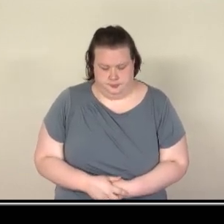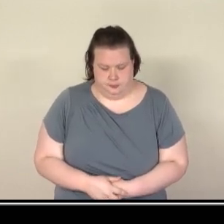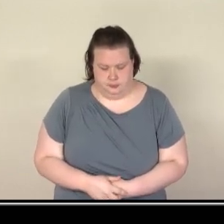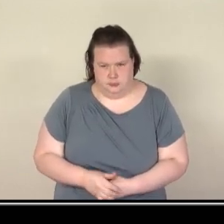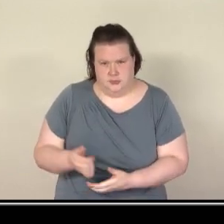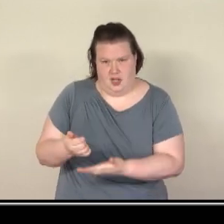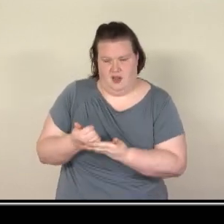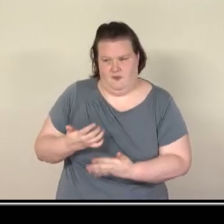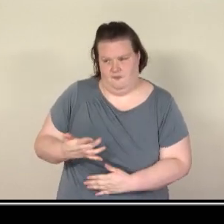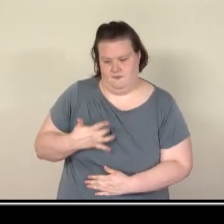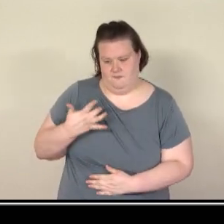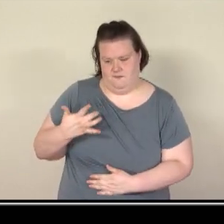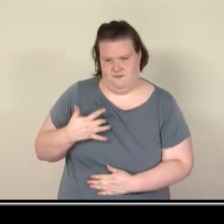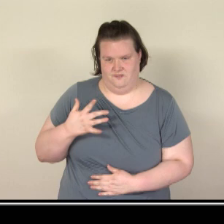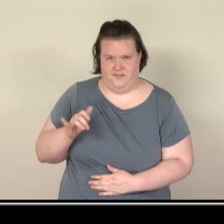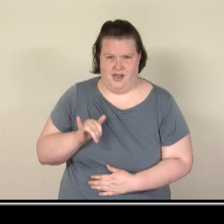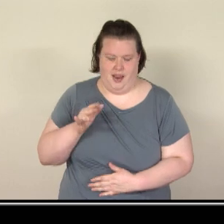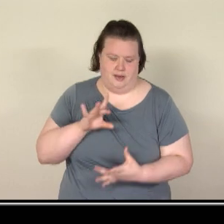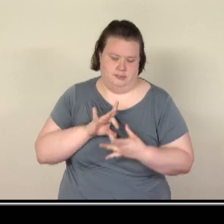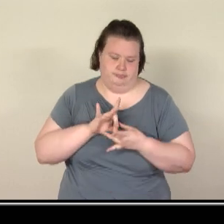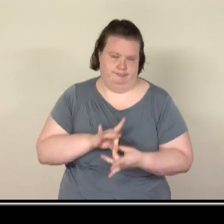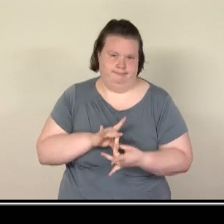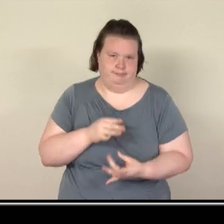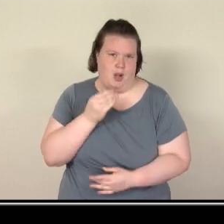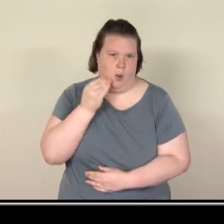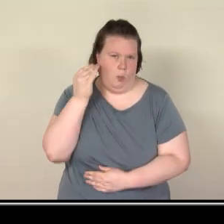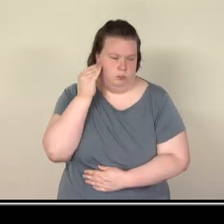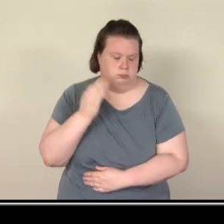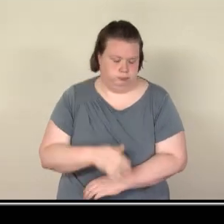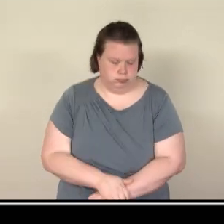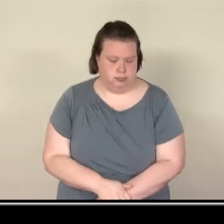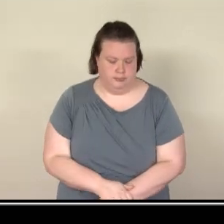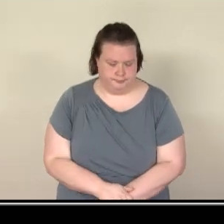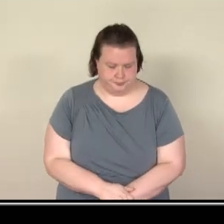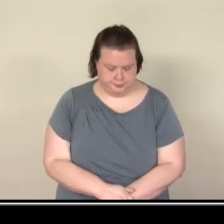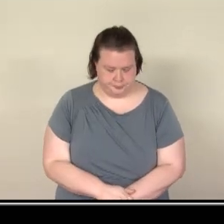home for these elementary school kids. That was really important with this project.